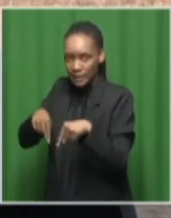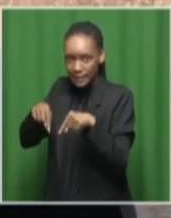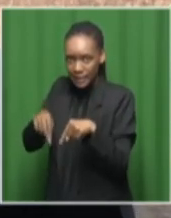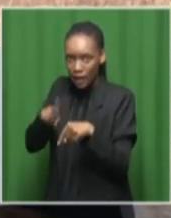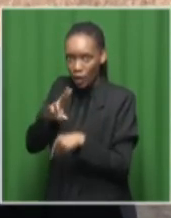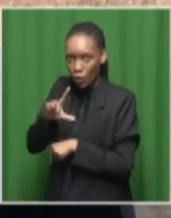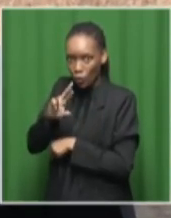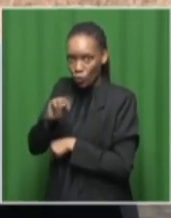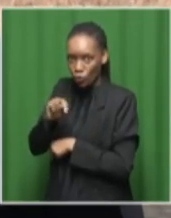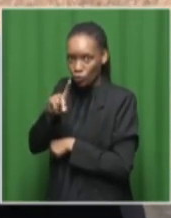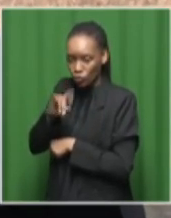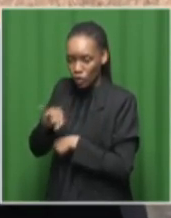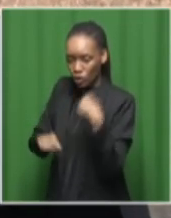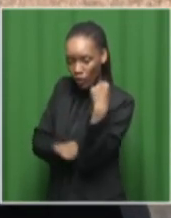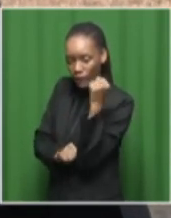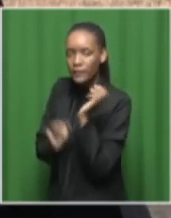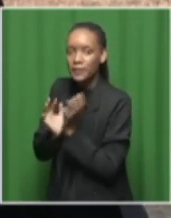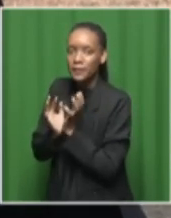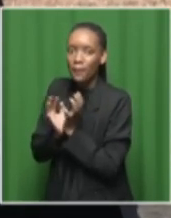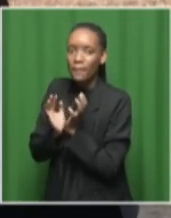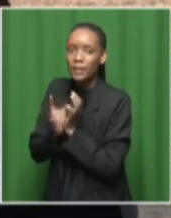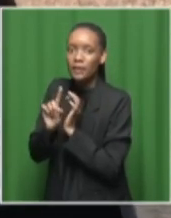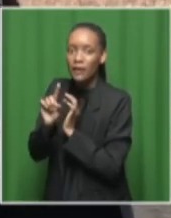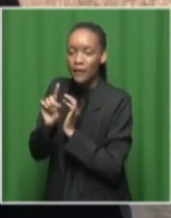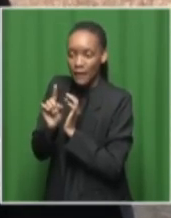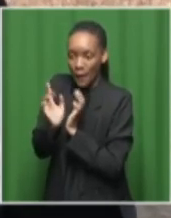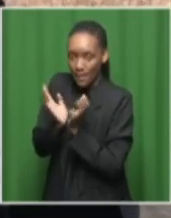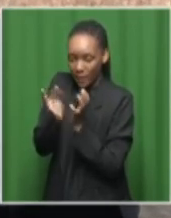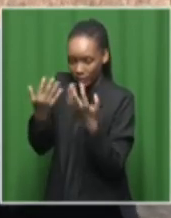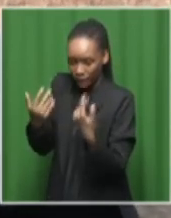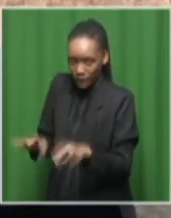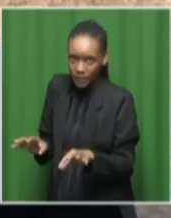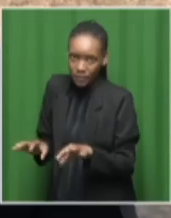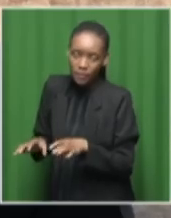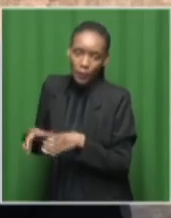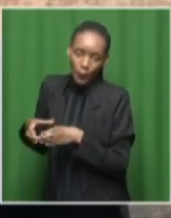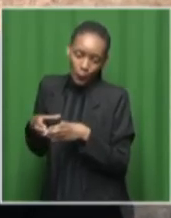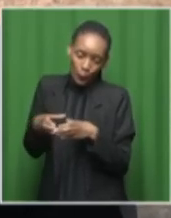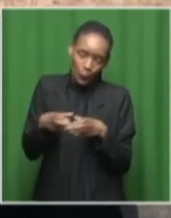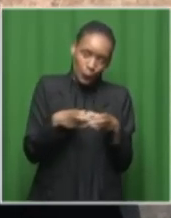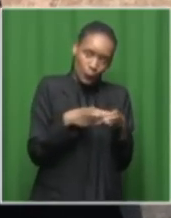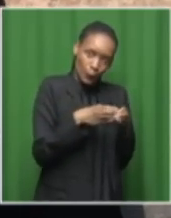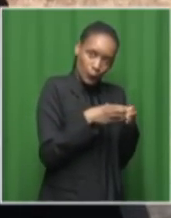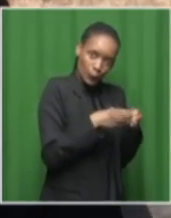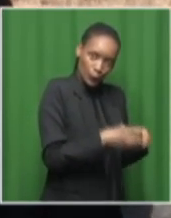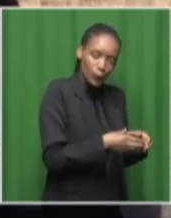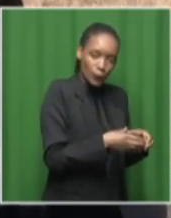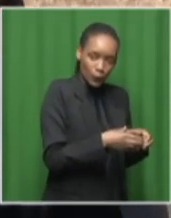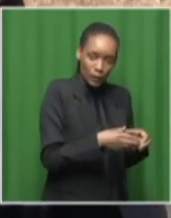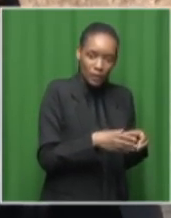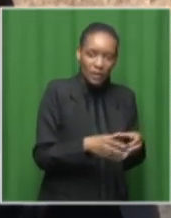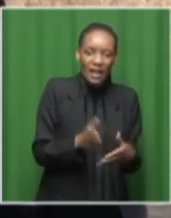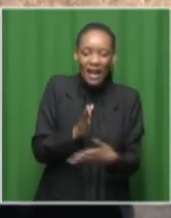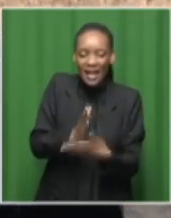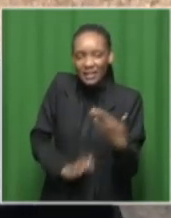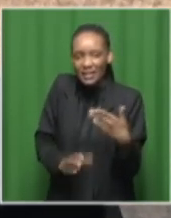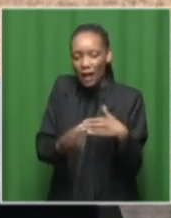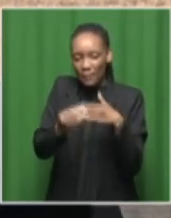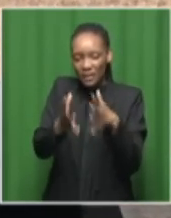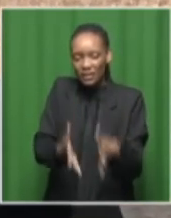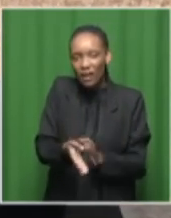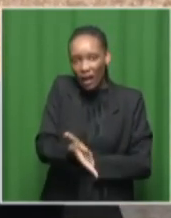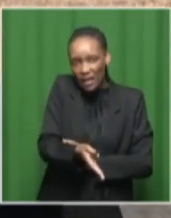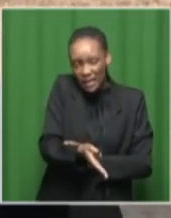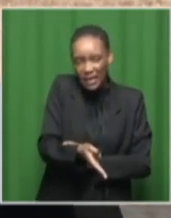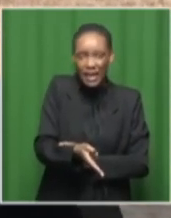Ulundi before making their way here. And in fact, seeing some of the leaders of the IFP that we're seeing here and some of the members, we would have